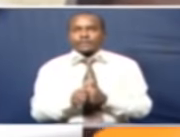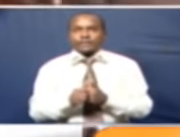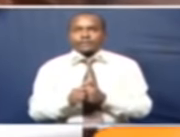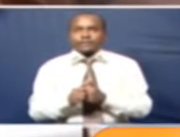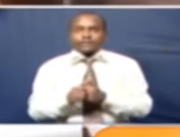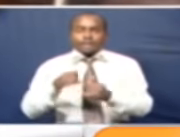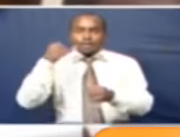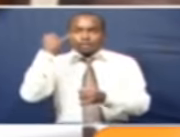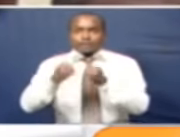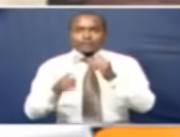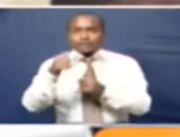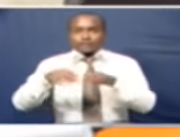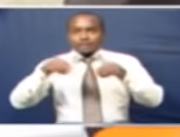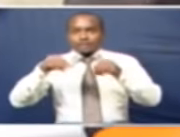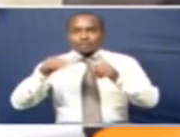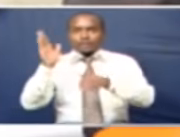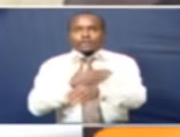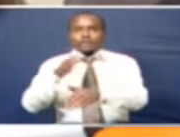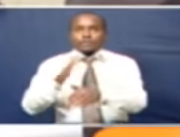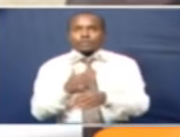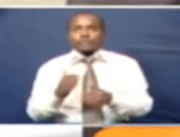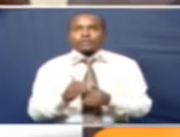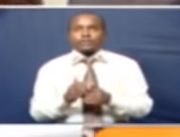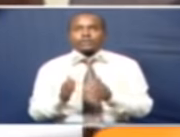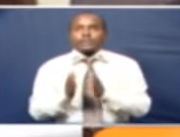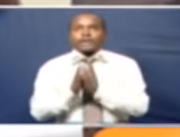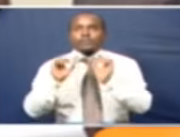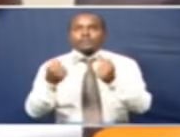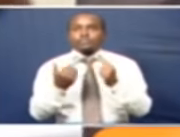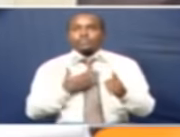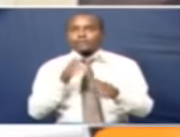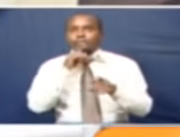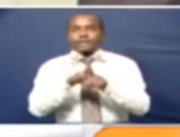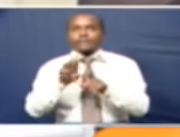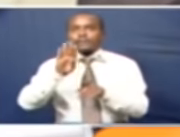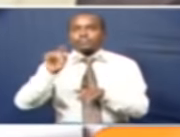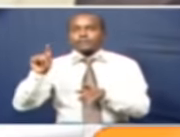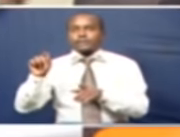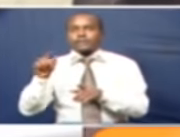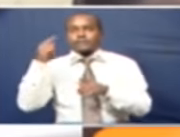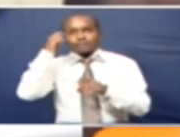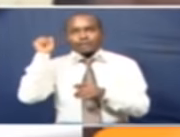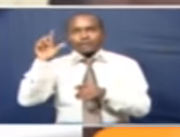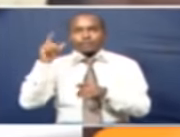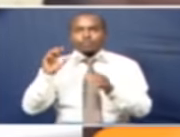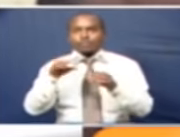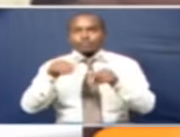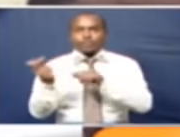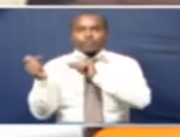end this unga song, and it will save my brother Willie Bett this headache of unga. So we are here to look for solutions.